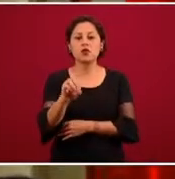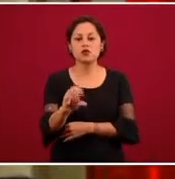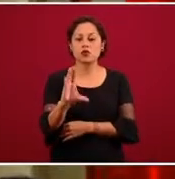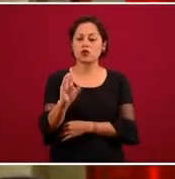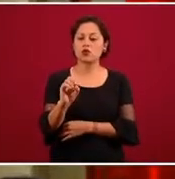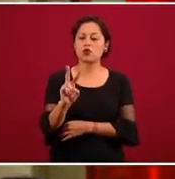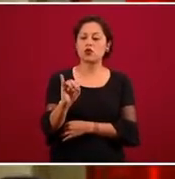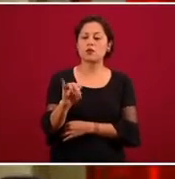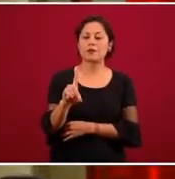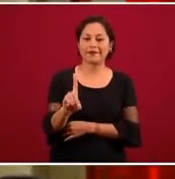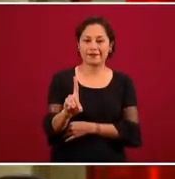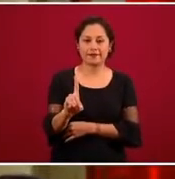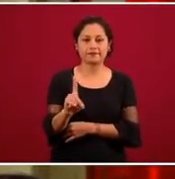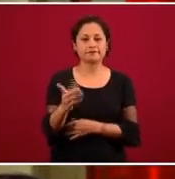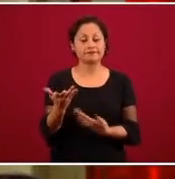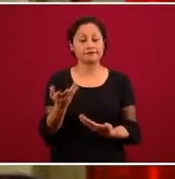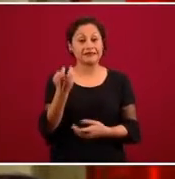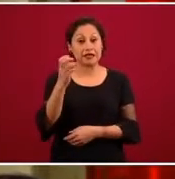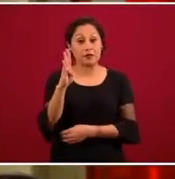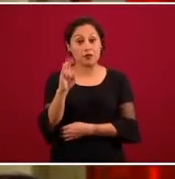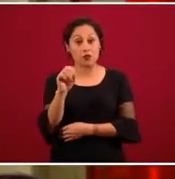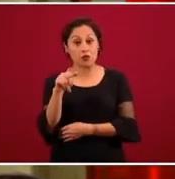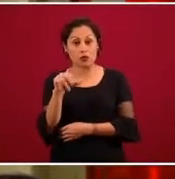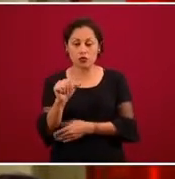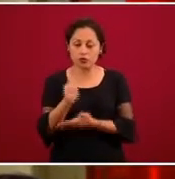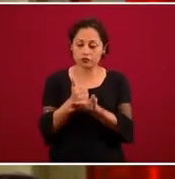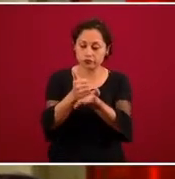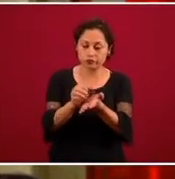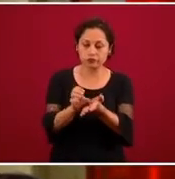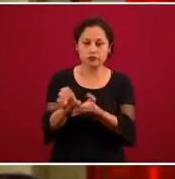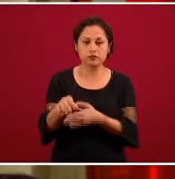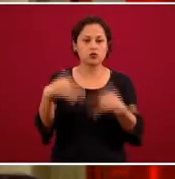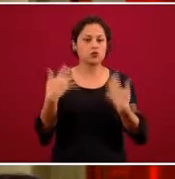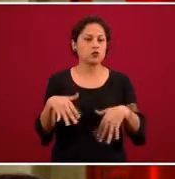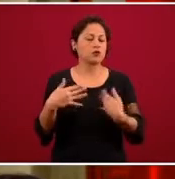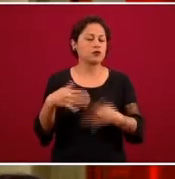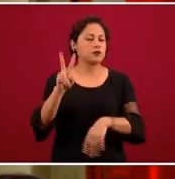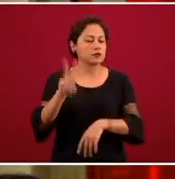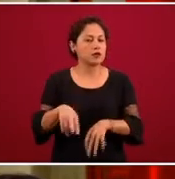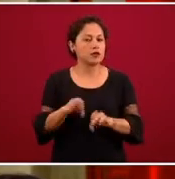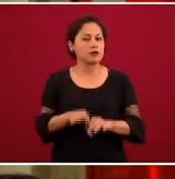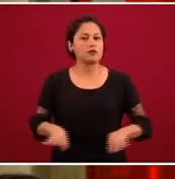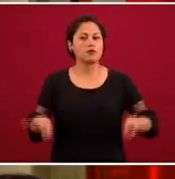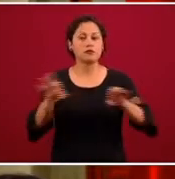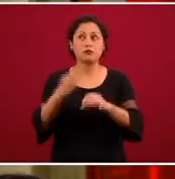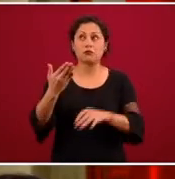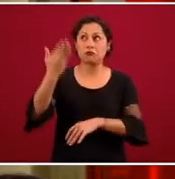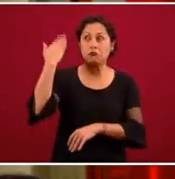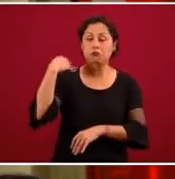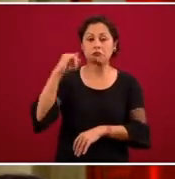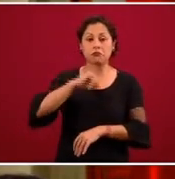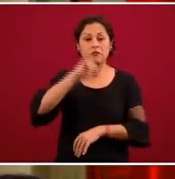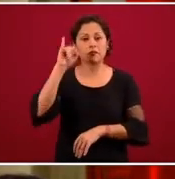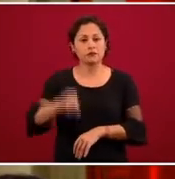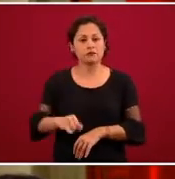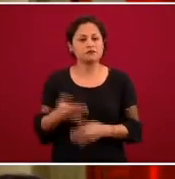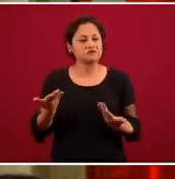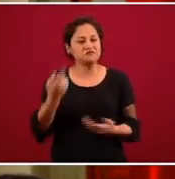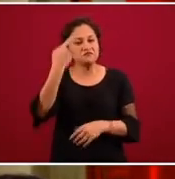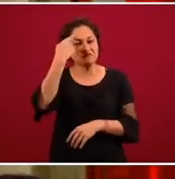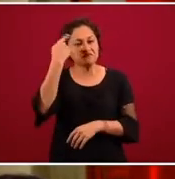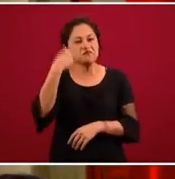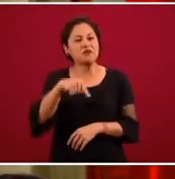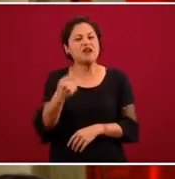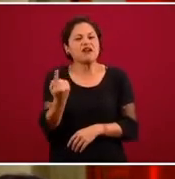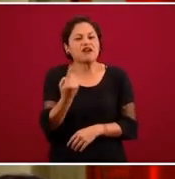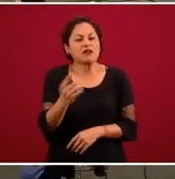Now, this is unprecedented. This speaks to the need that we've seen in our colleagues, and they